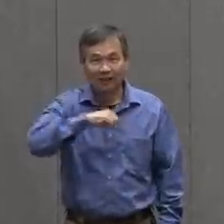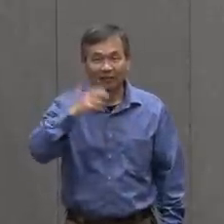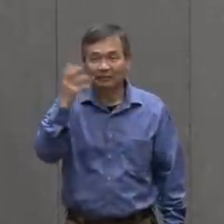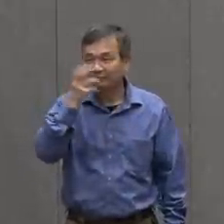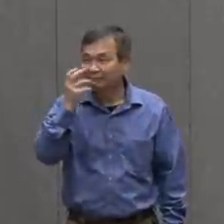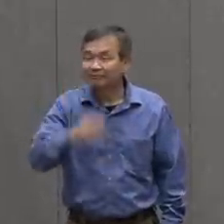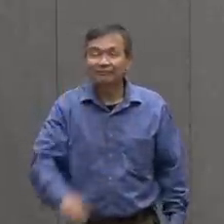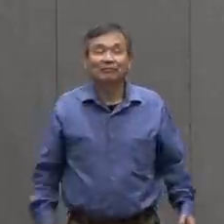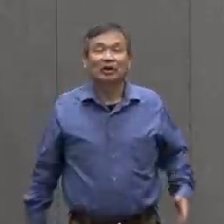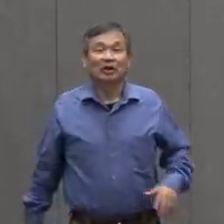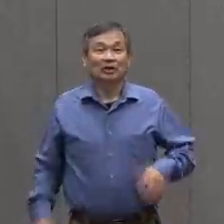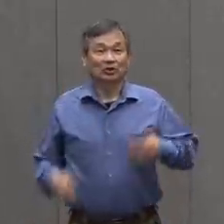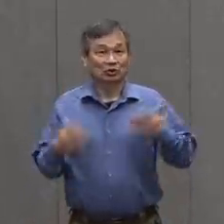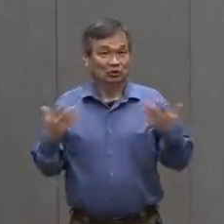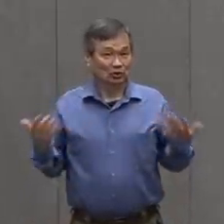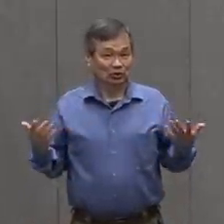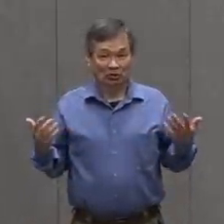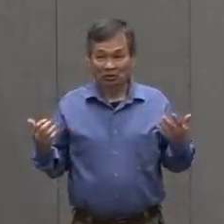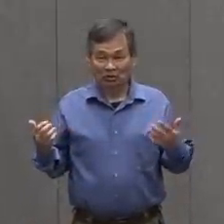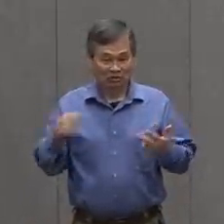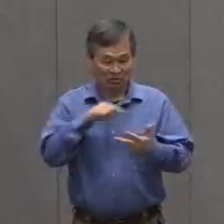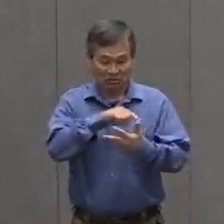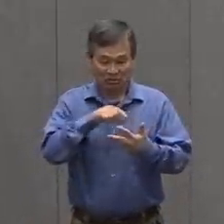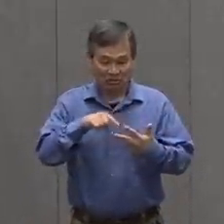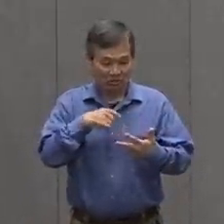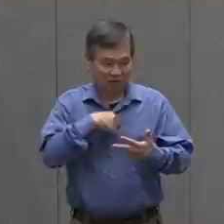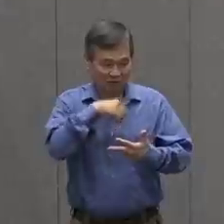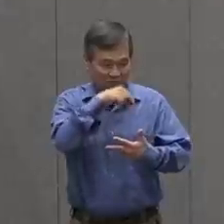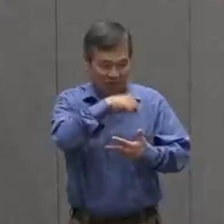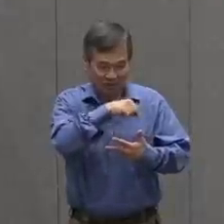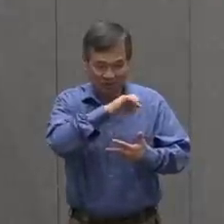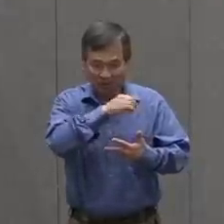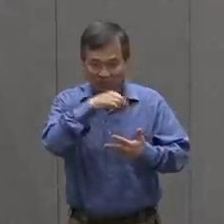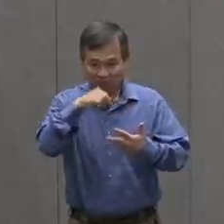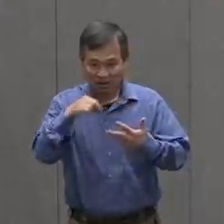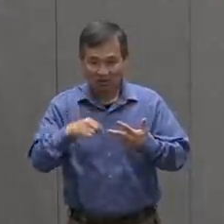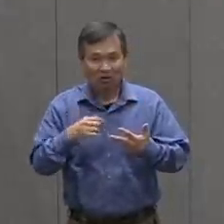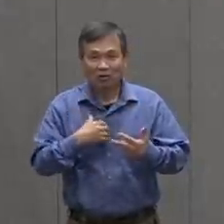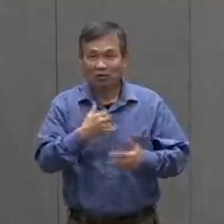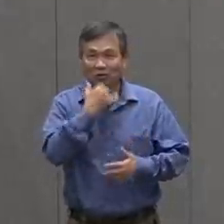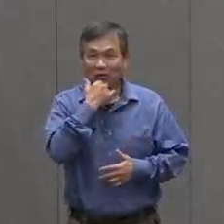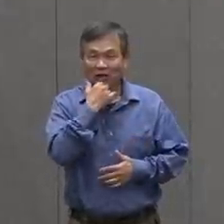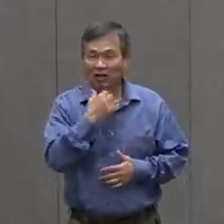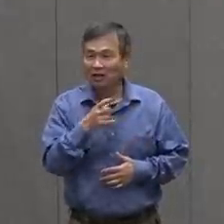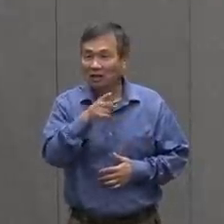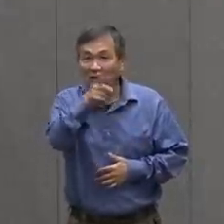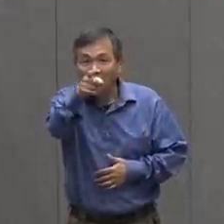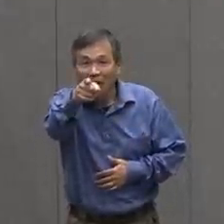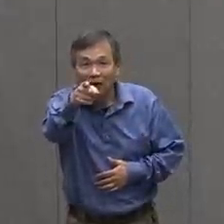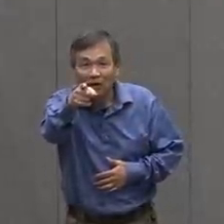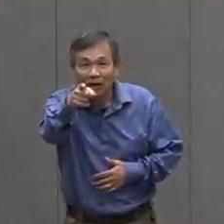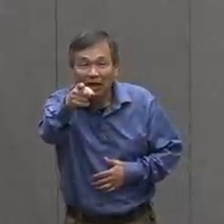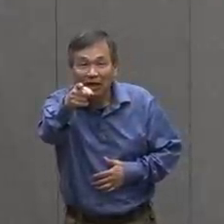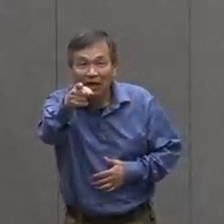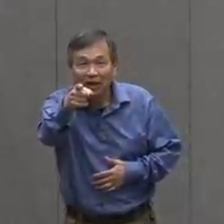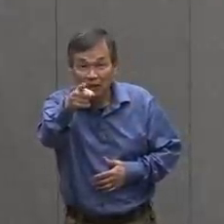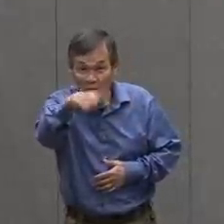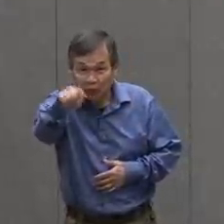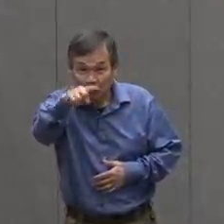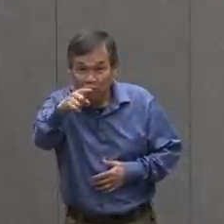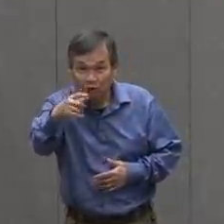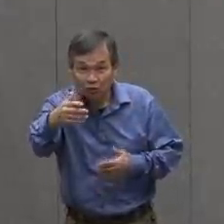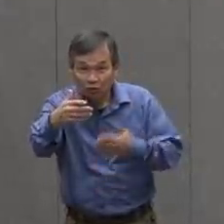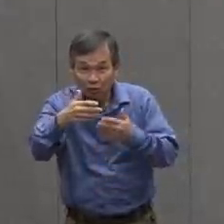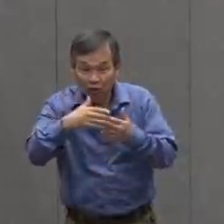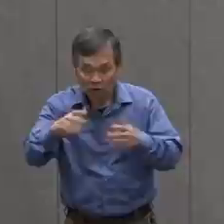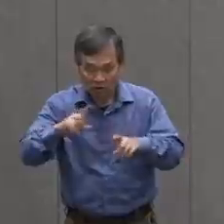So all of us were very, very off. Who was the closest?